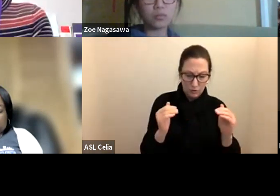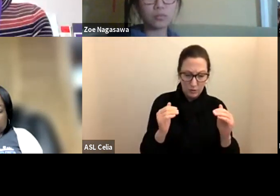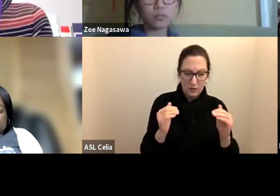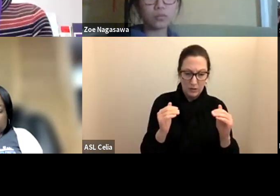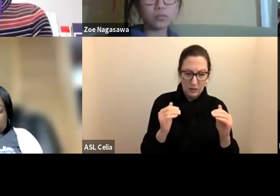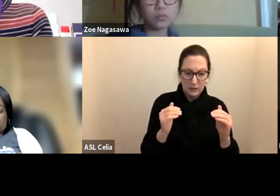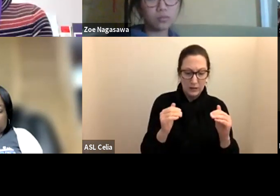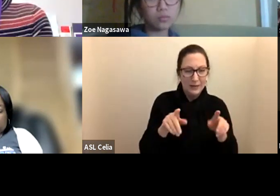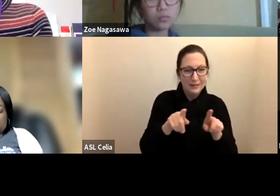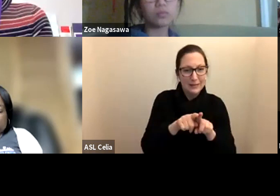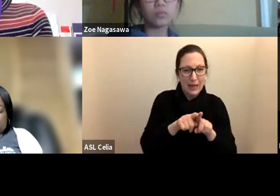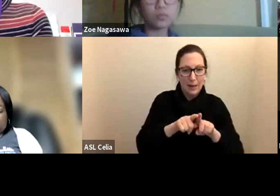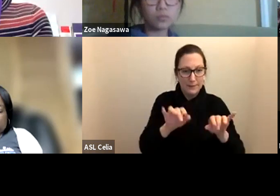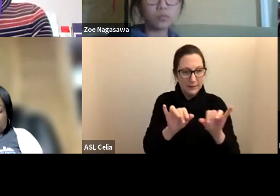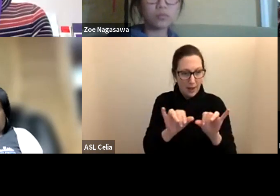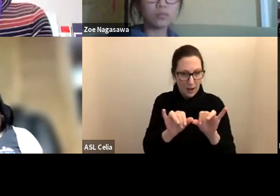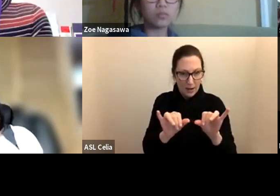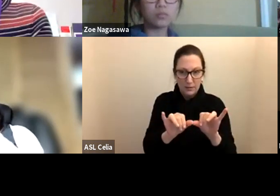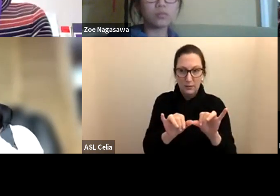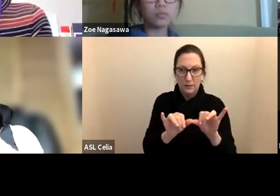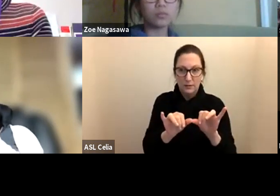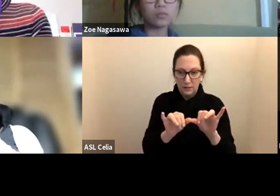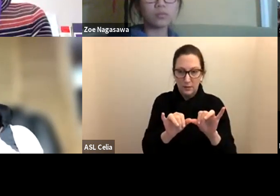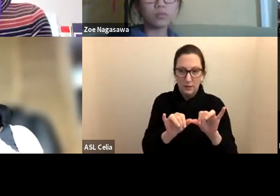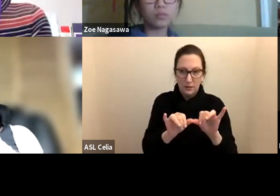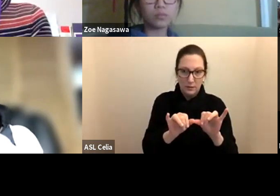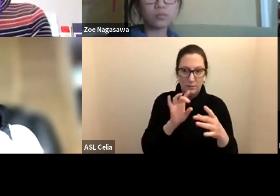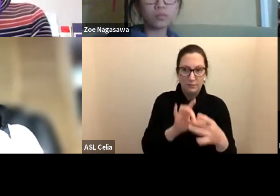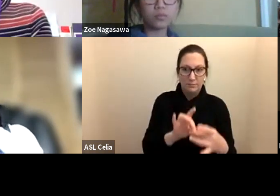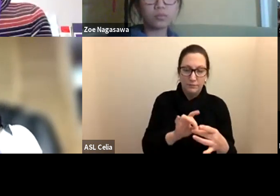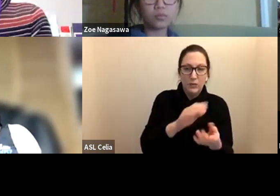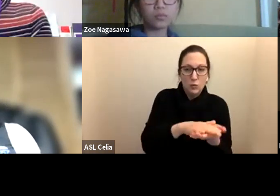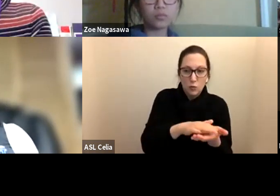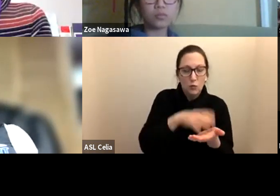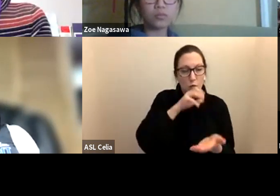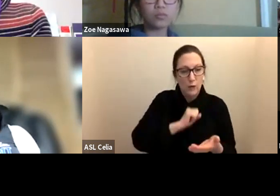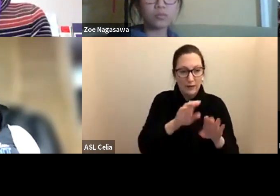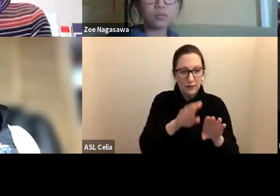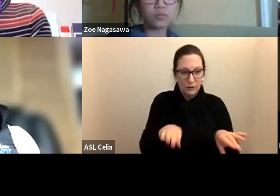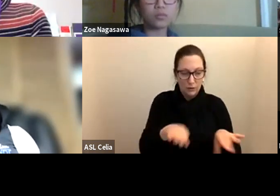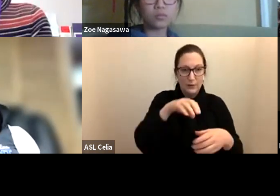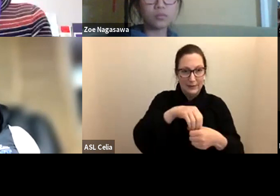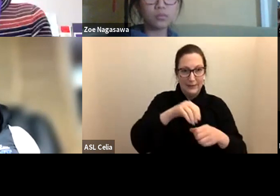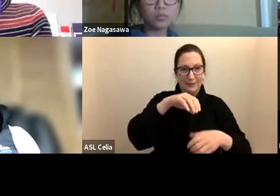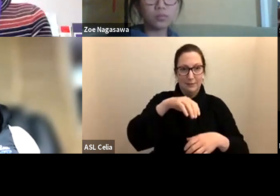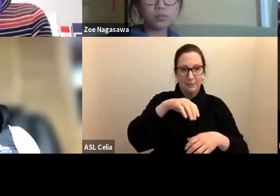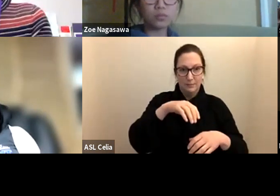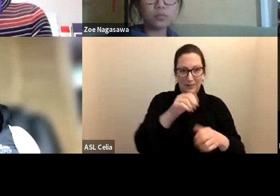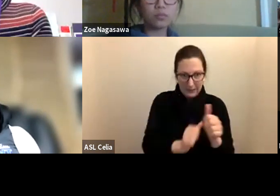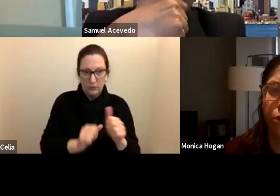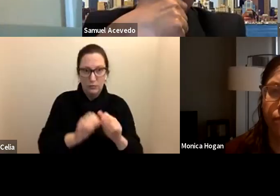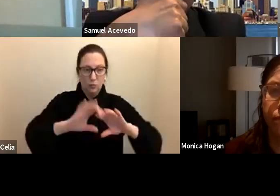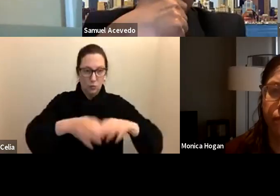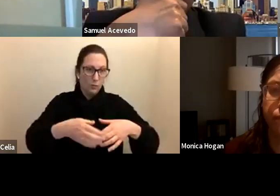in size in terms of the school-age children in each of the tiers. So that's certainly something that